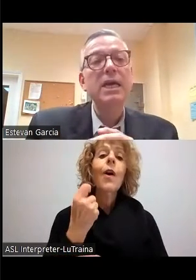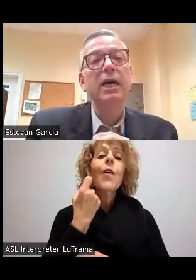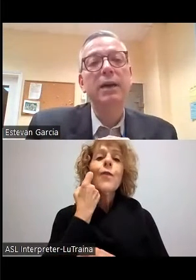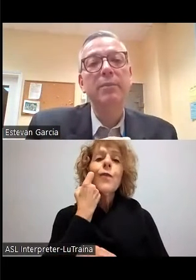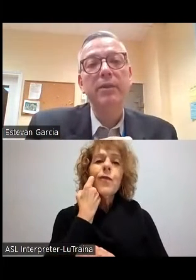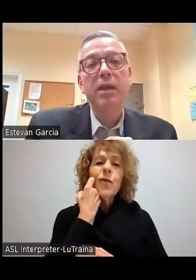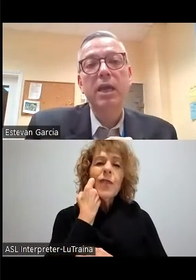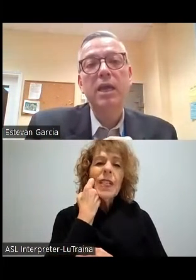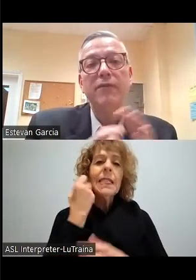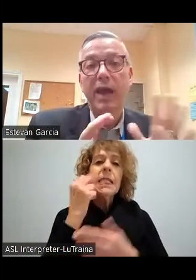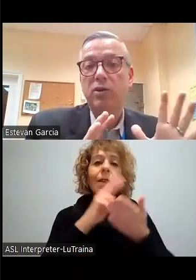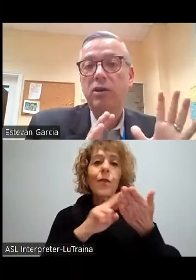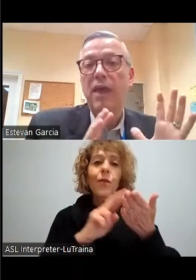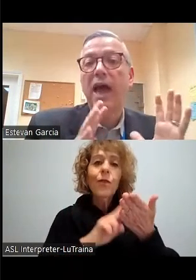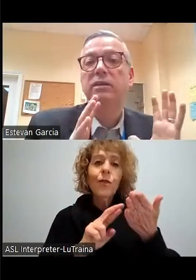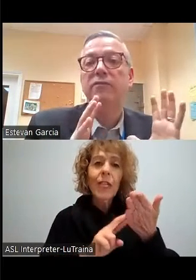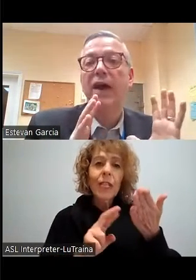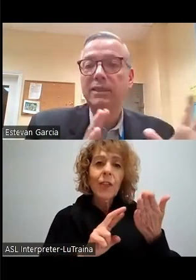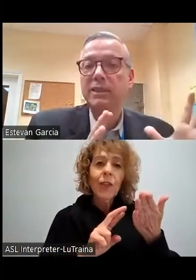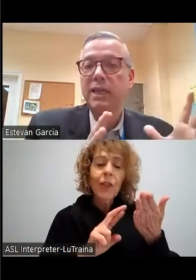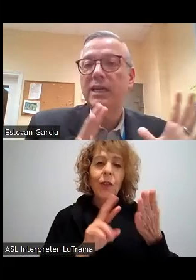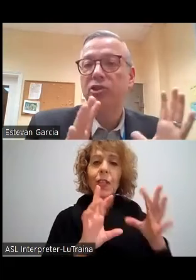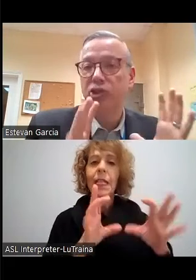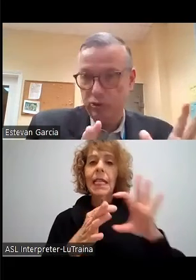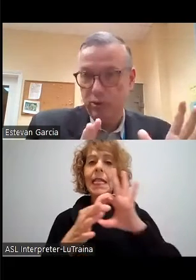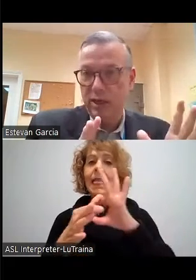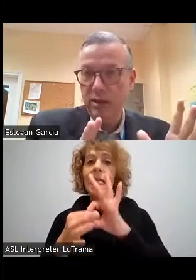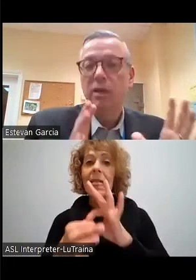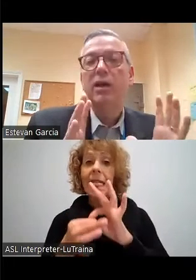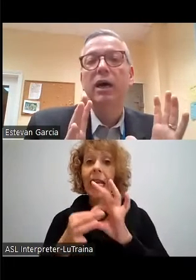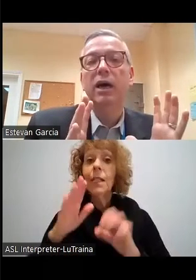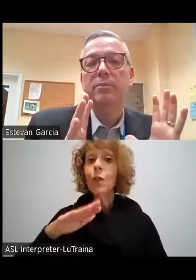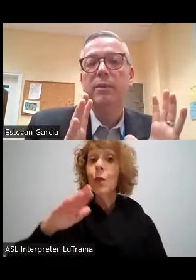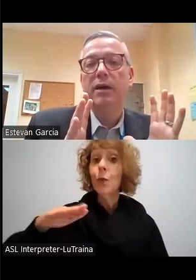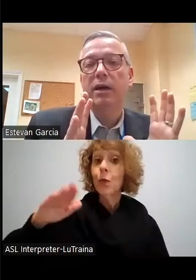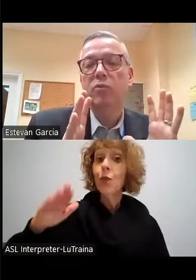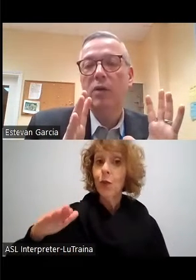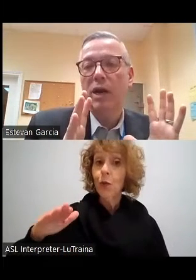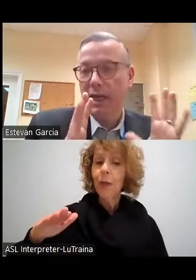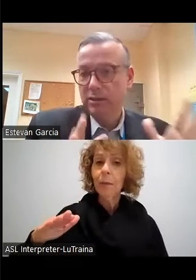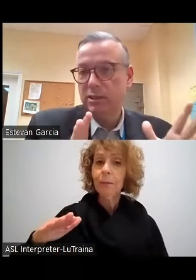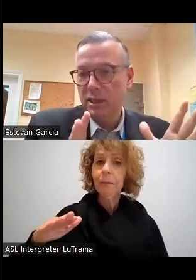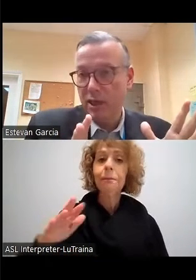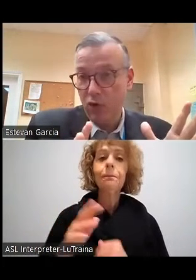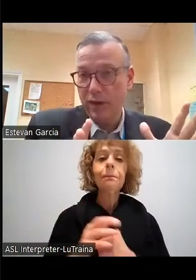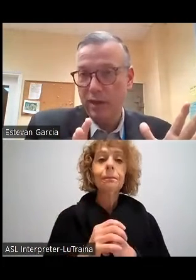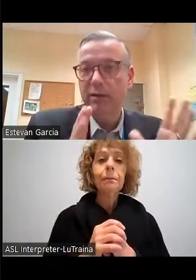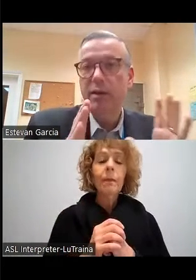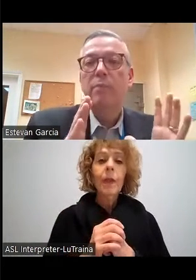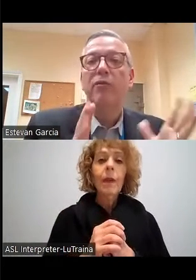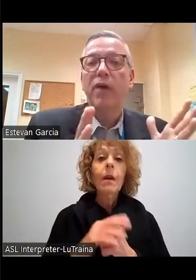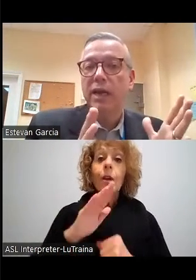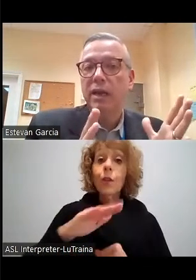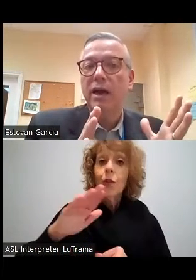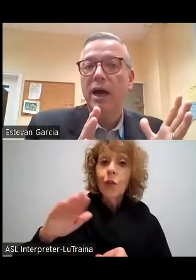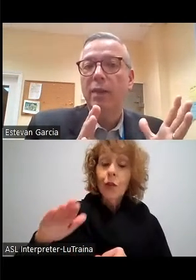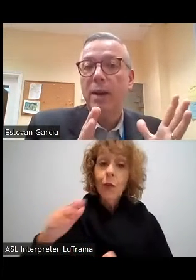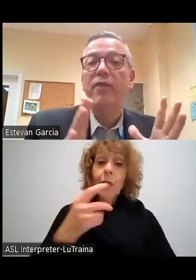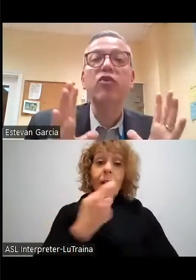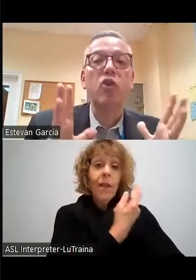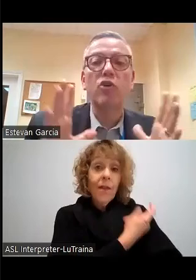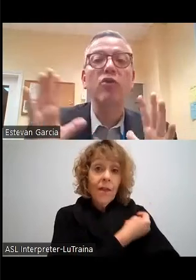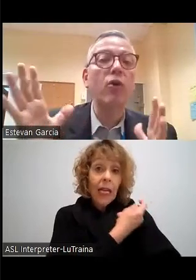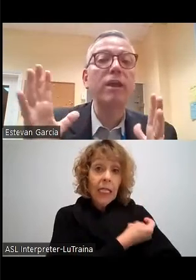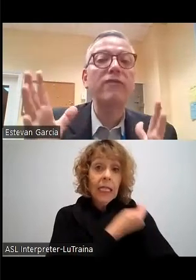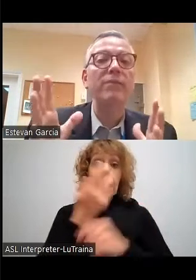published. It found that vaccinating children against COVID provided